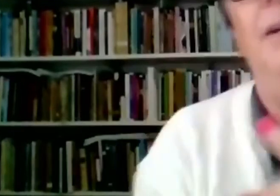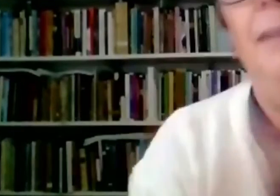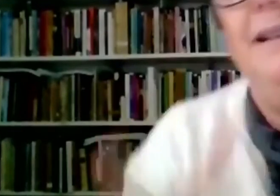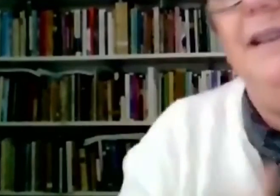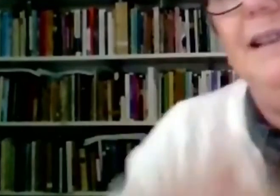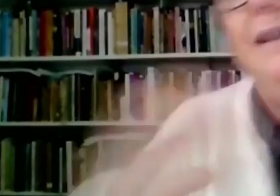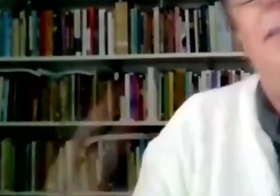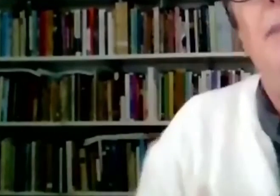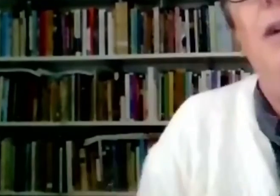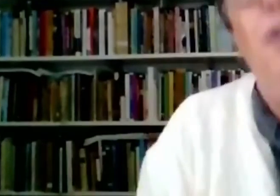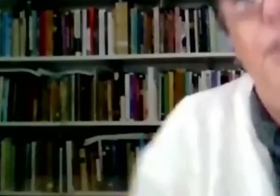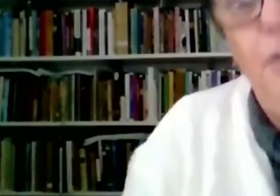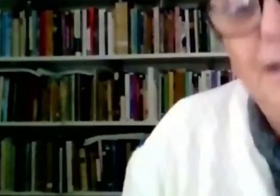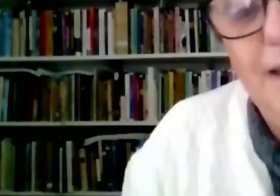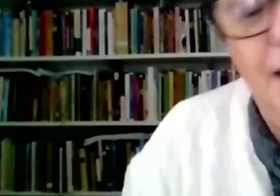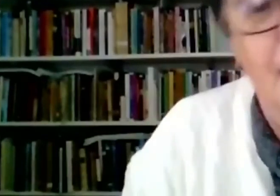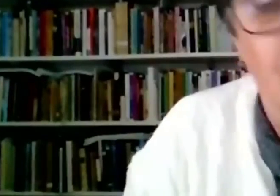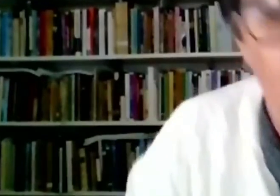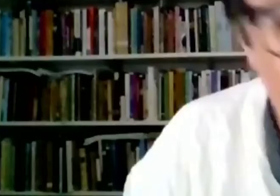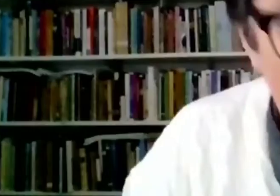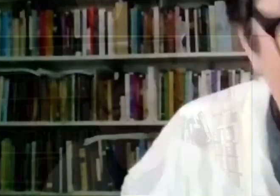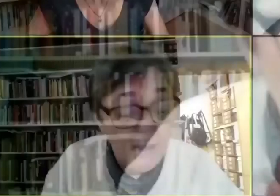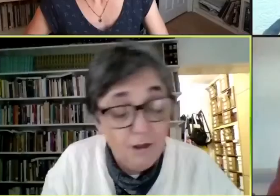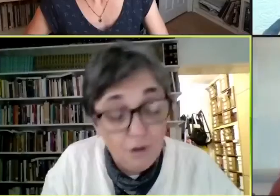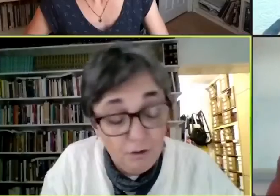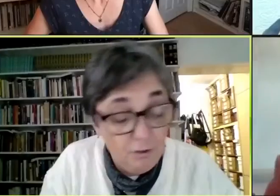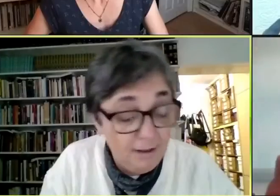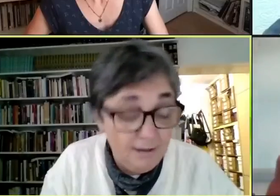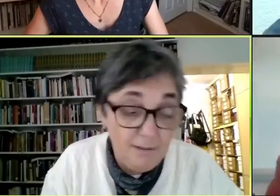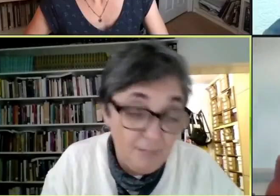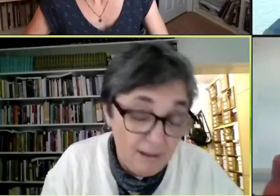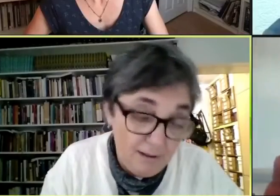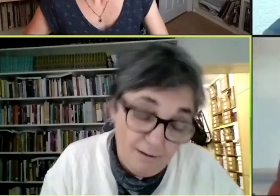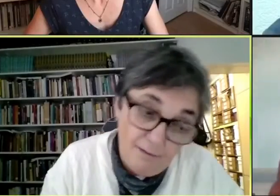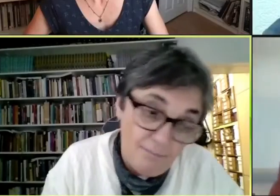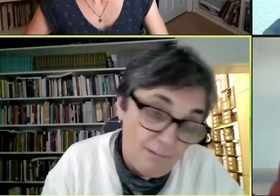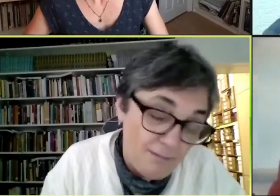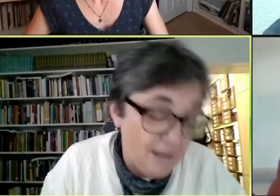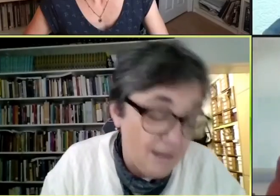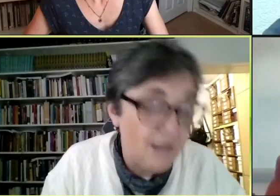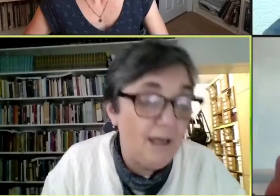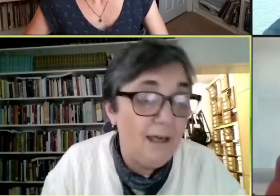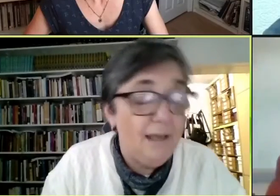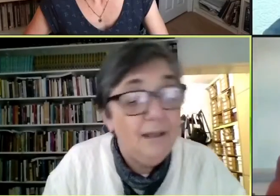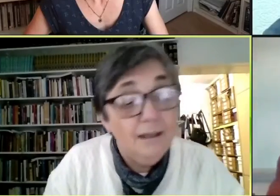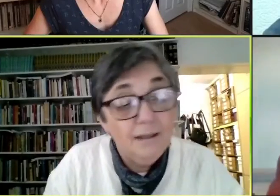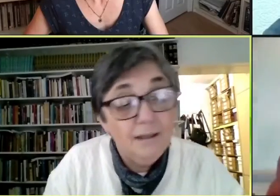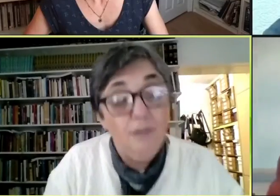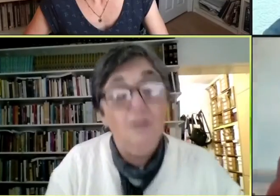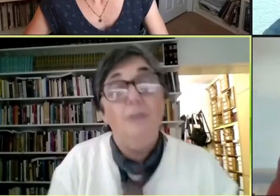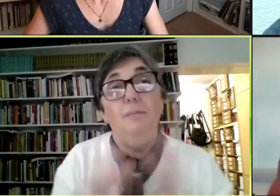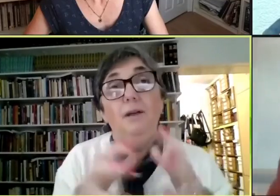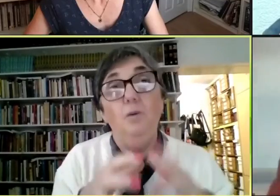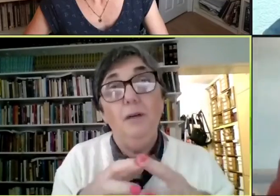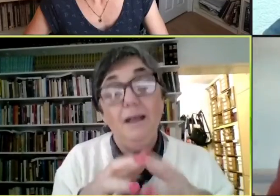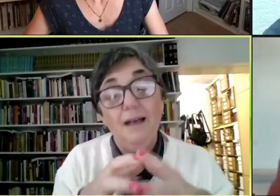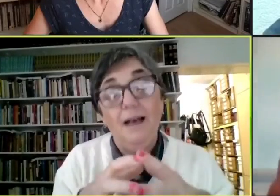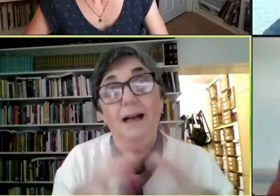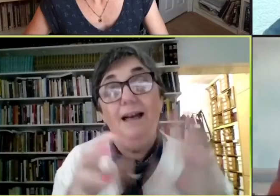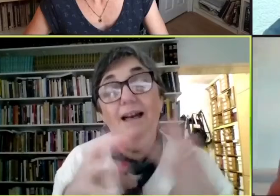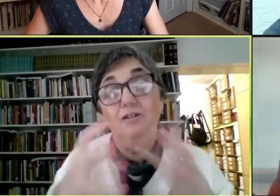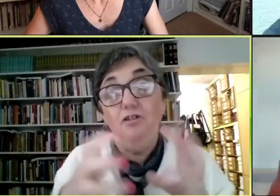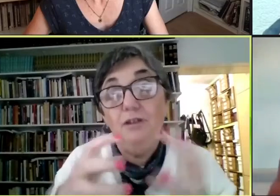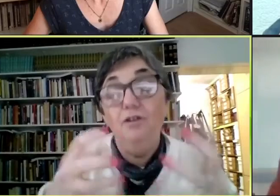a very interesting matter because as part of this togetherness